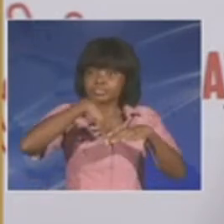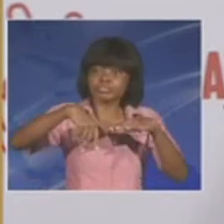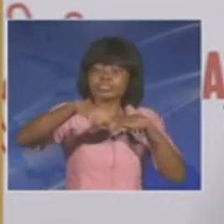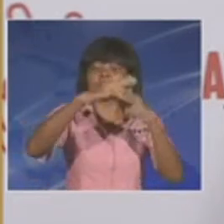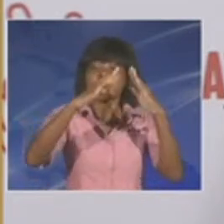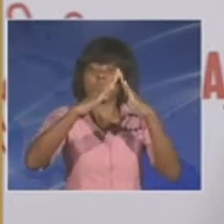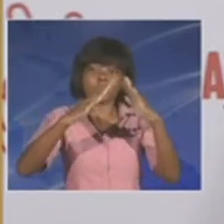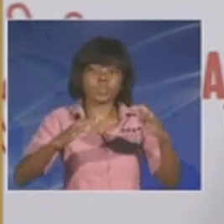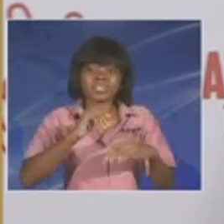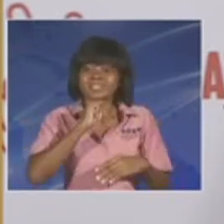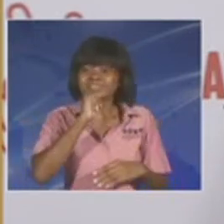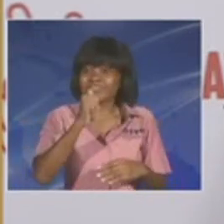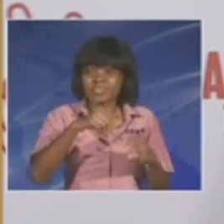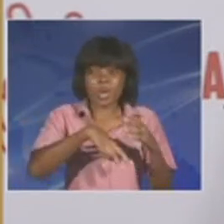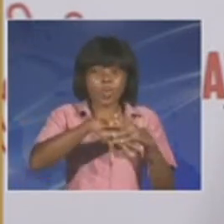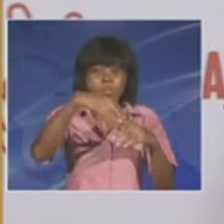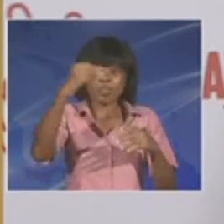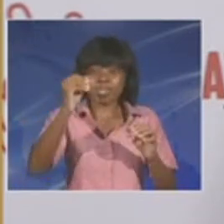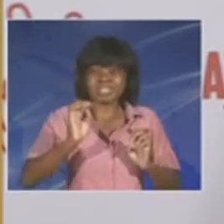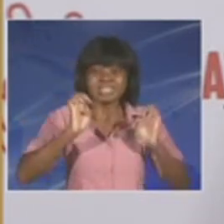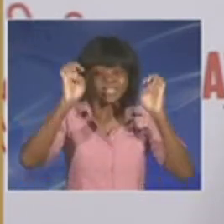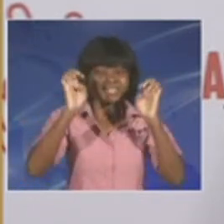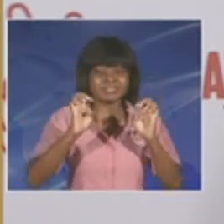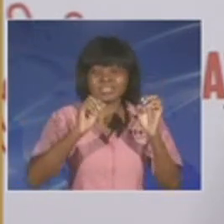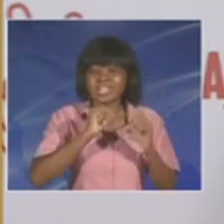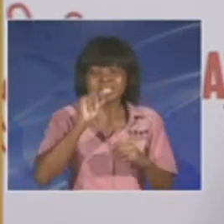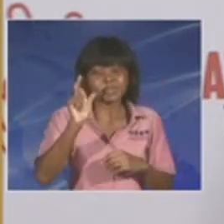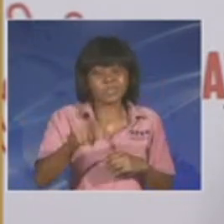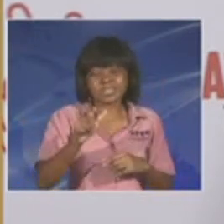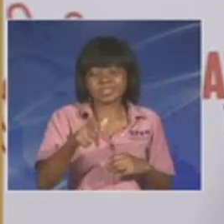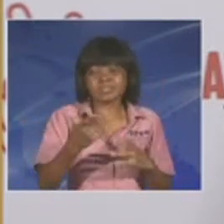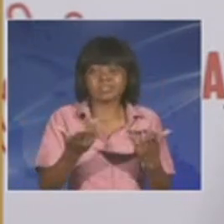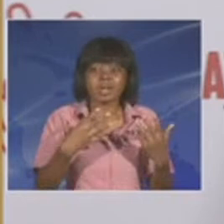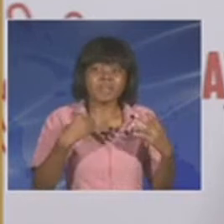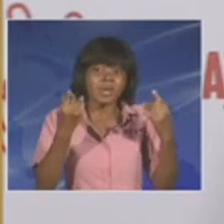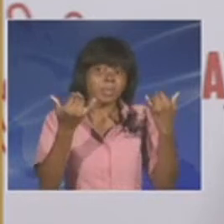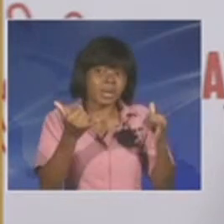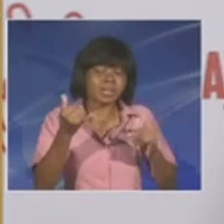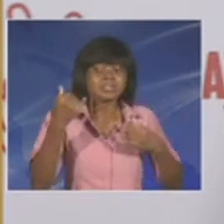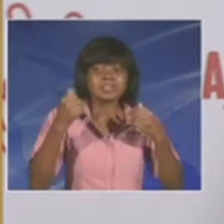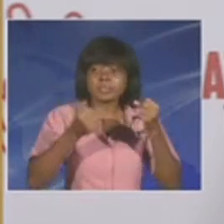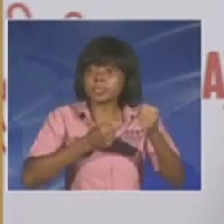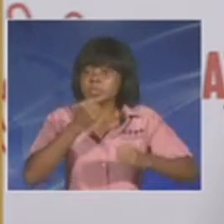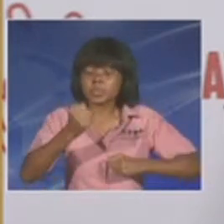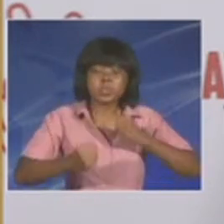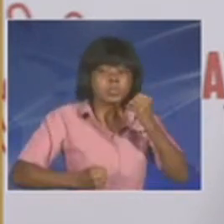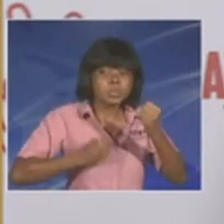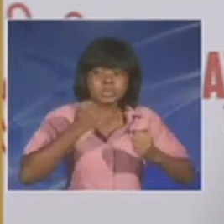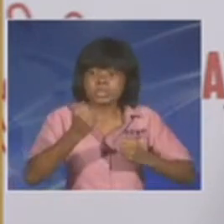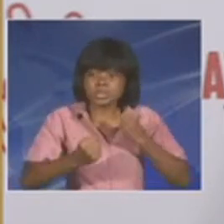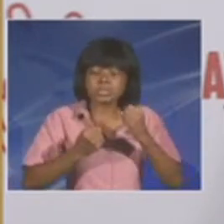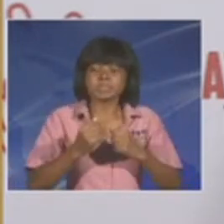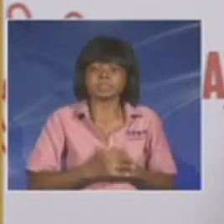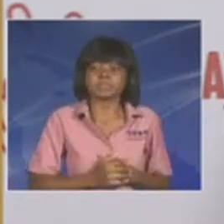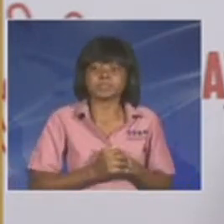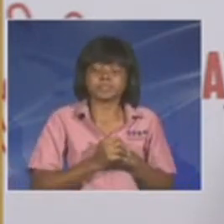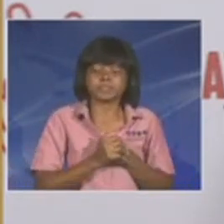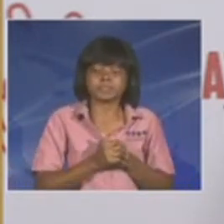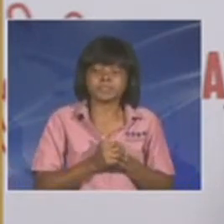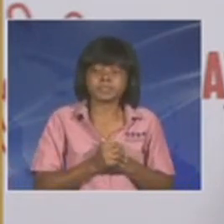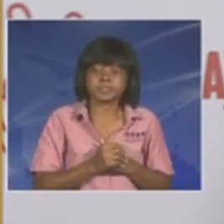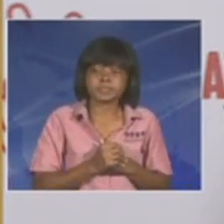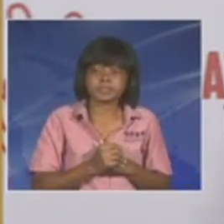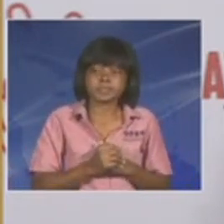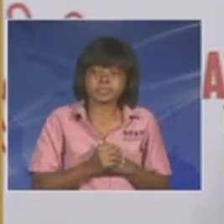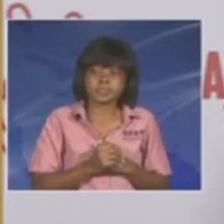have to mean getting to a gym. And of course, playing sports. If it is you have sporting activities that you enjoy with friends and family, then by